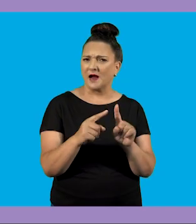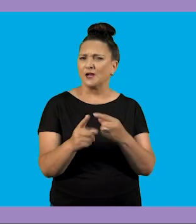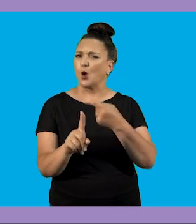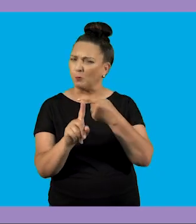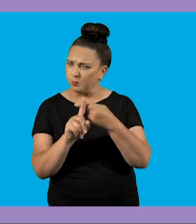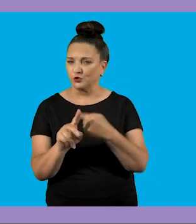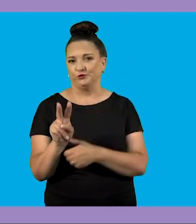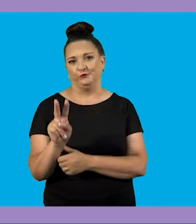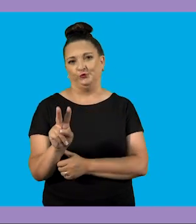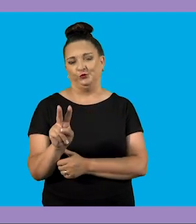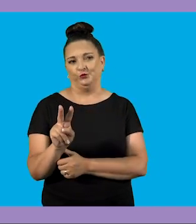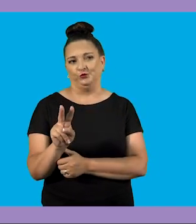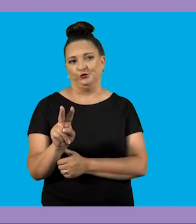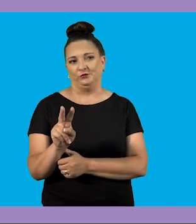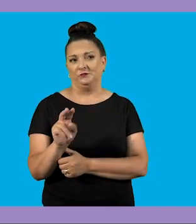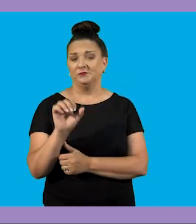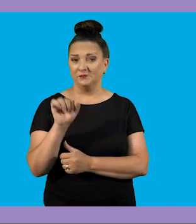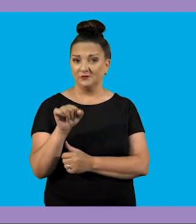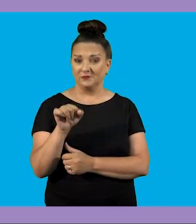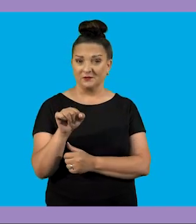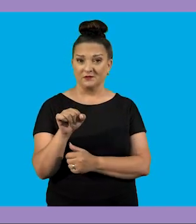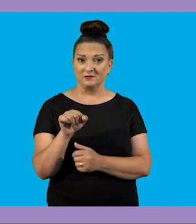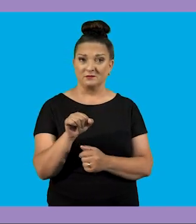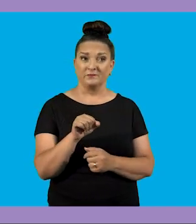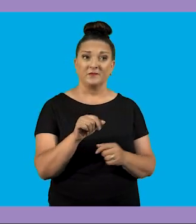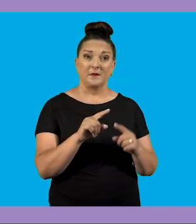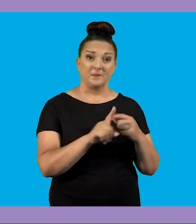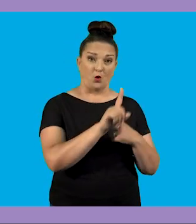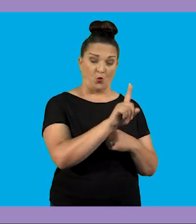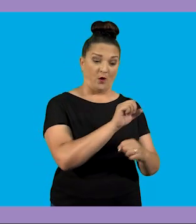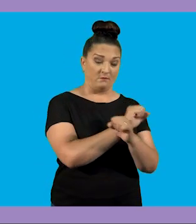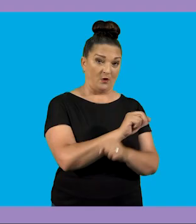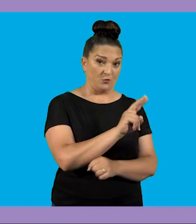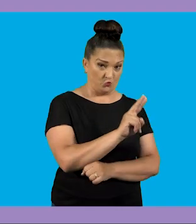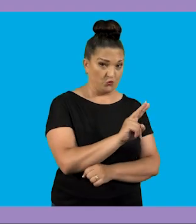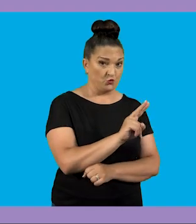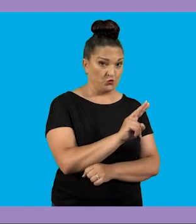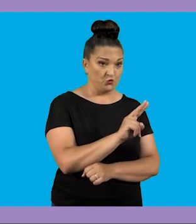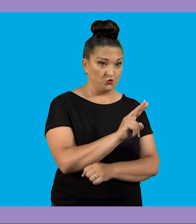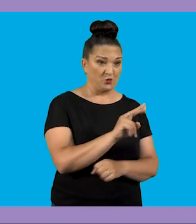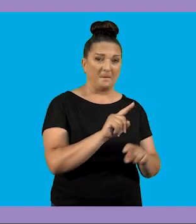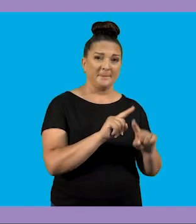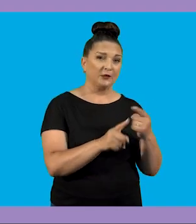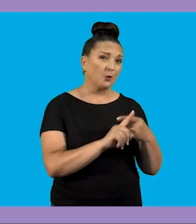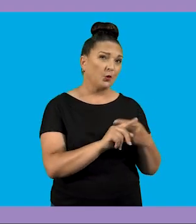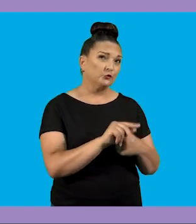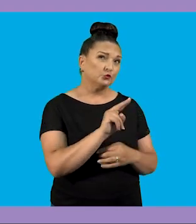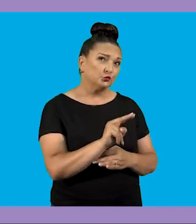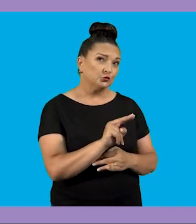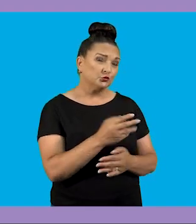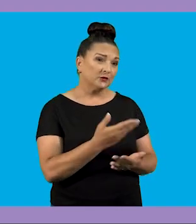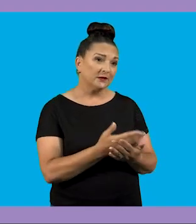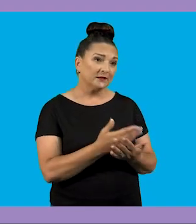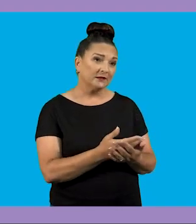2. You need to remember that a positive 2, yes, can come from 1 multiplied by 2, but it can also come